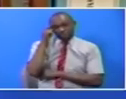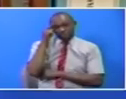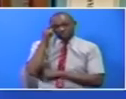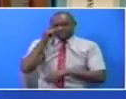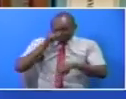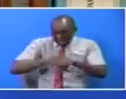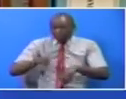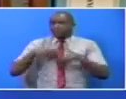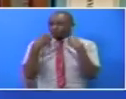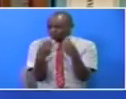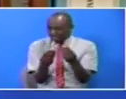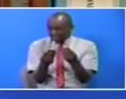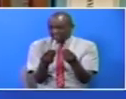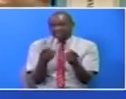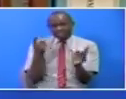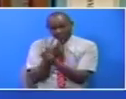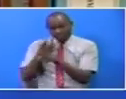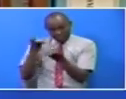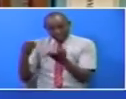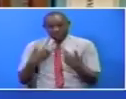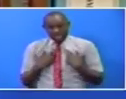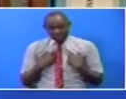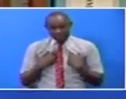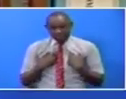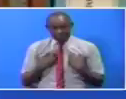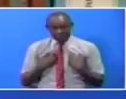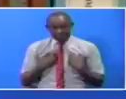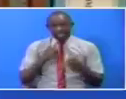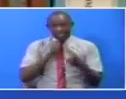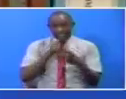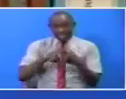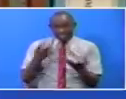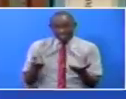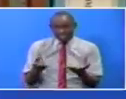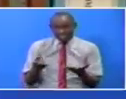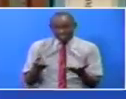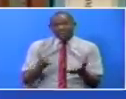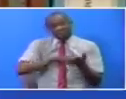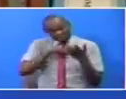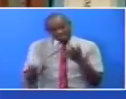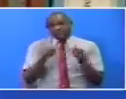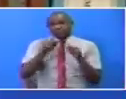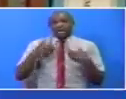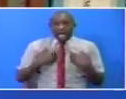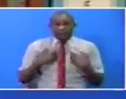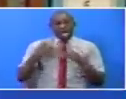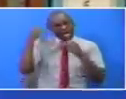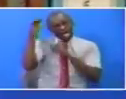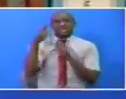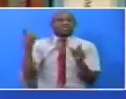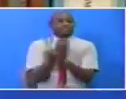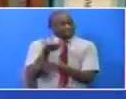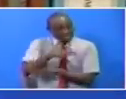when we provide homogeneous products as we have, then, you know, failure rates is likely to be high in some